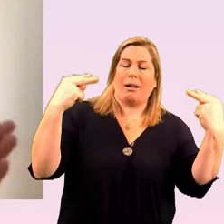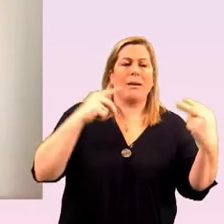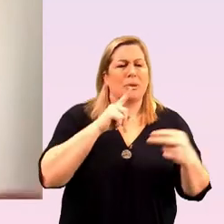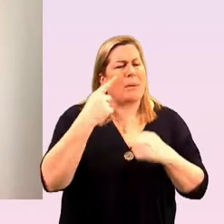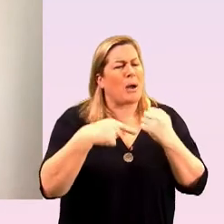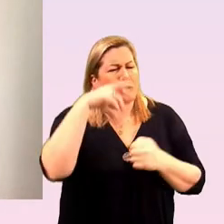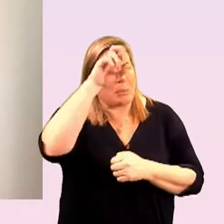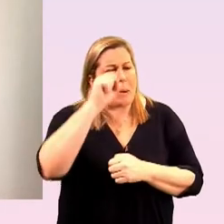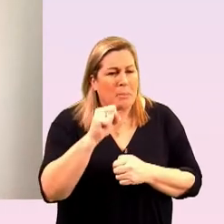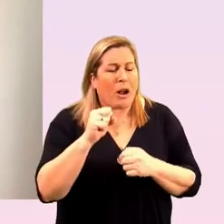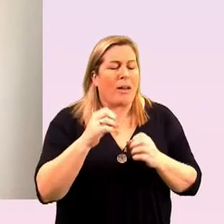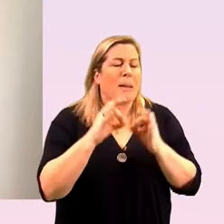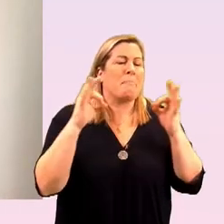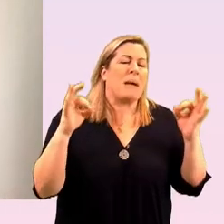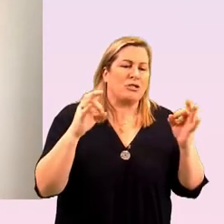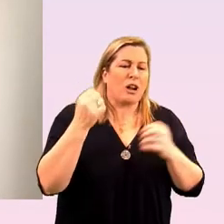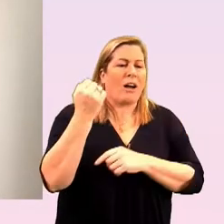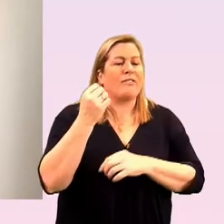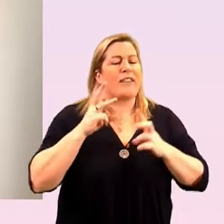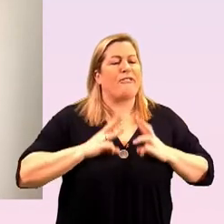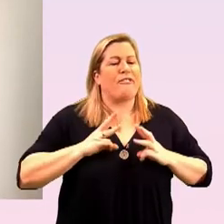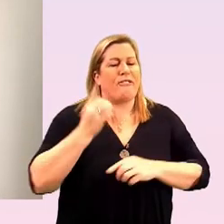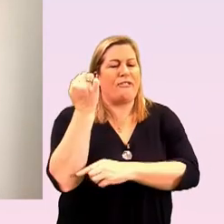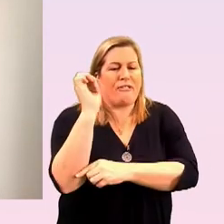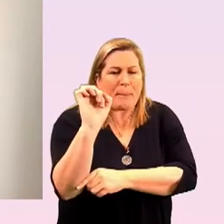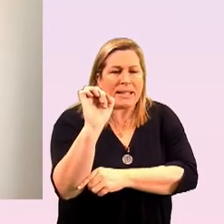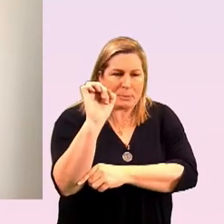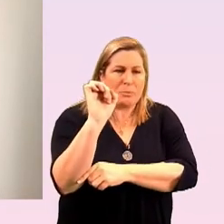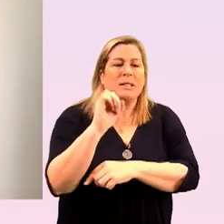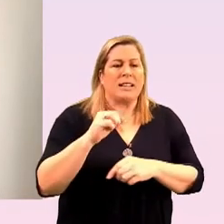of the feminist movement: the personal is political. And